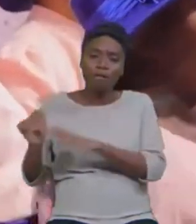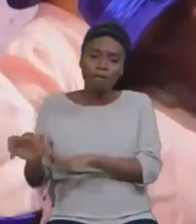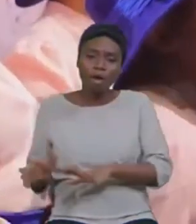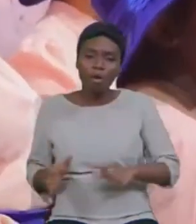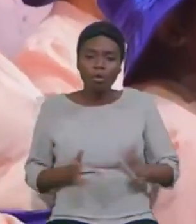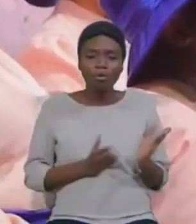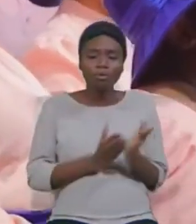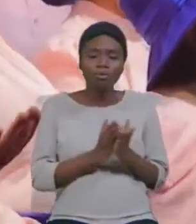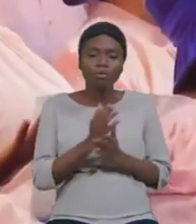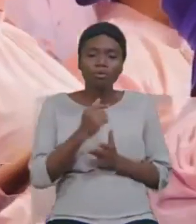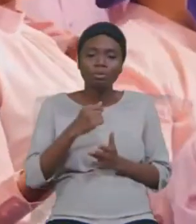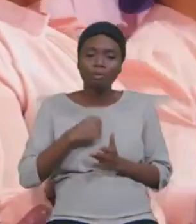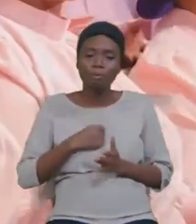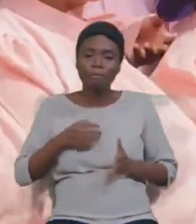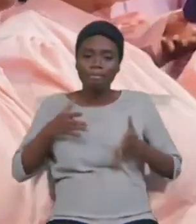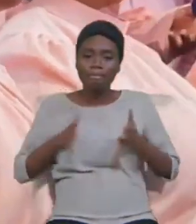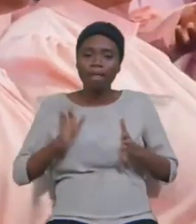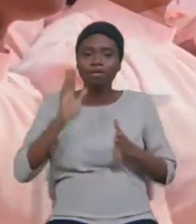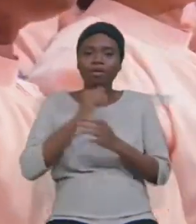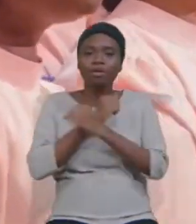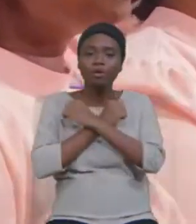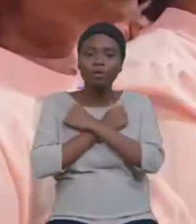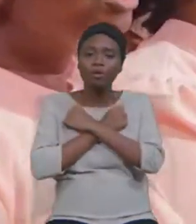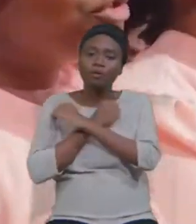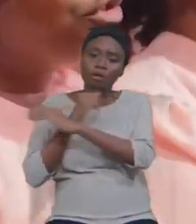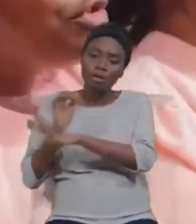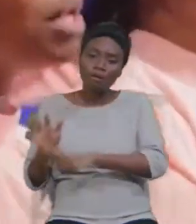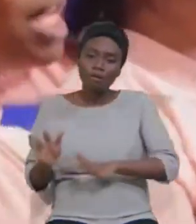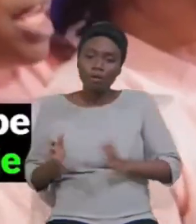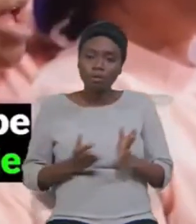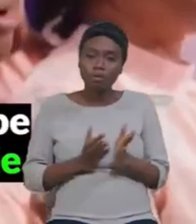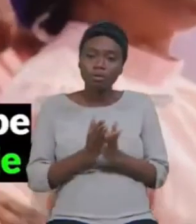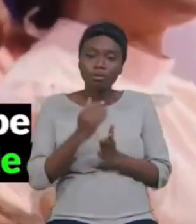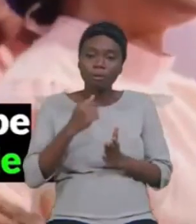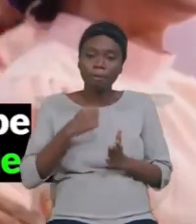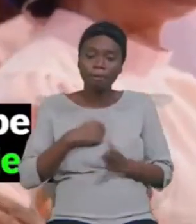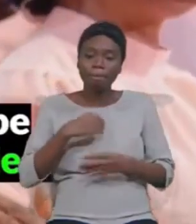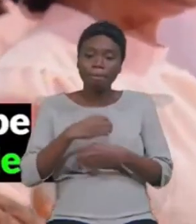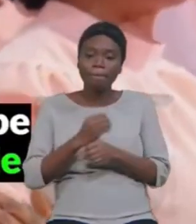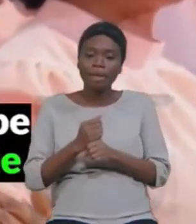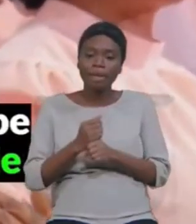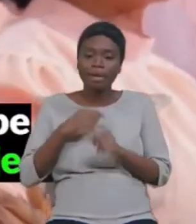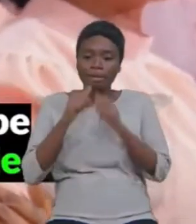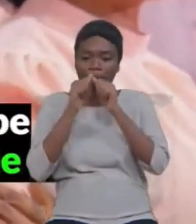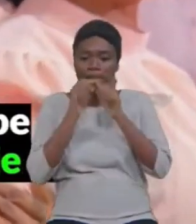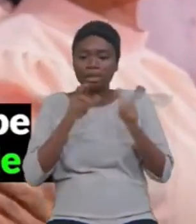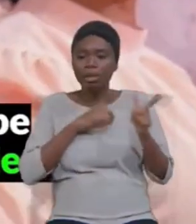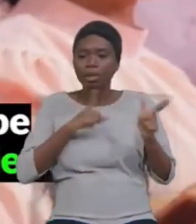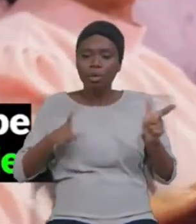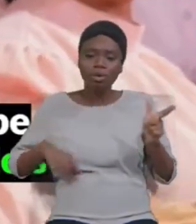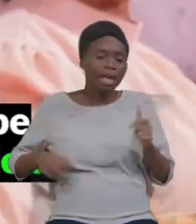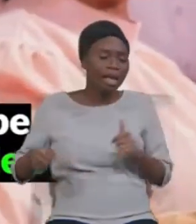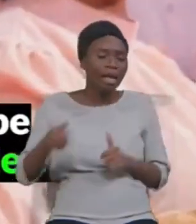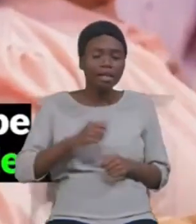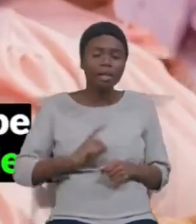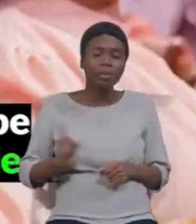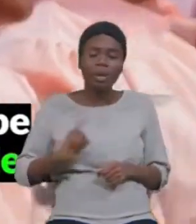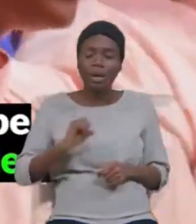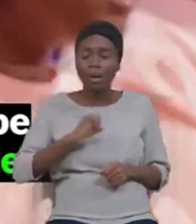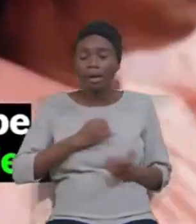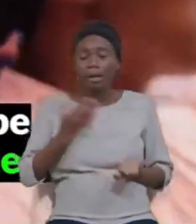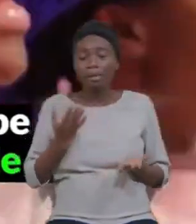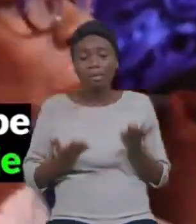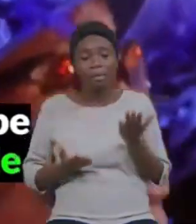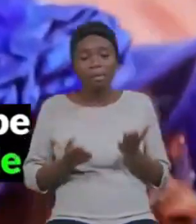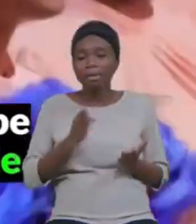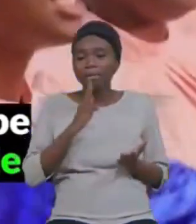through me. Let your love flow through me. Make me a blessing, Lord, wherever